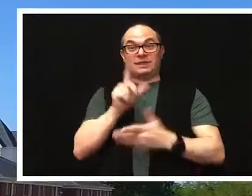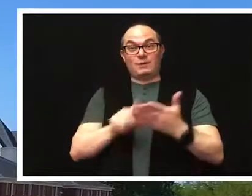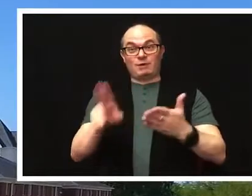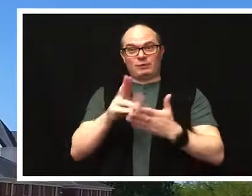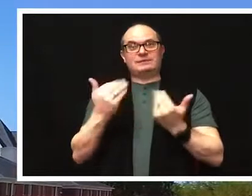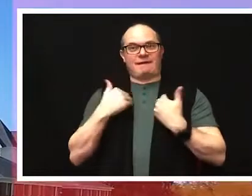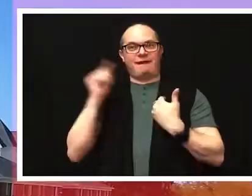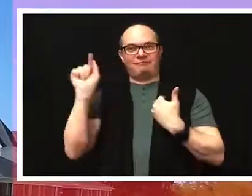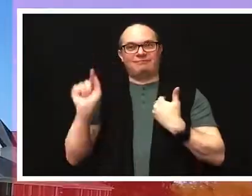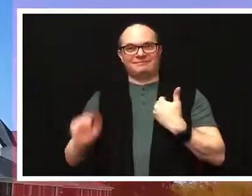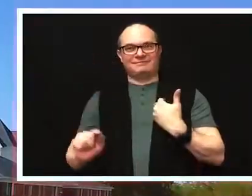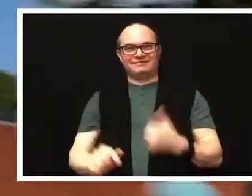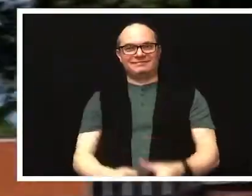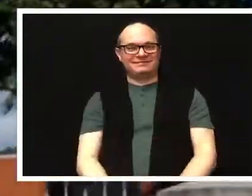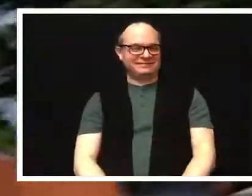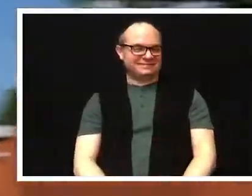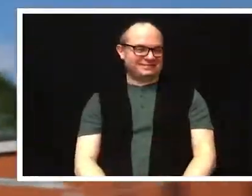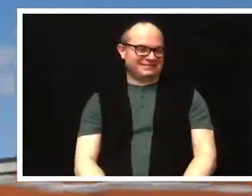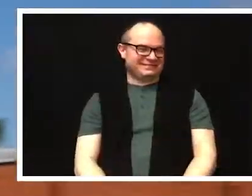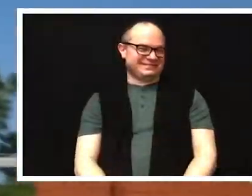Lamar.